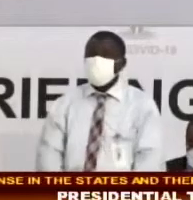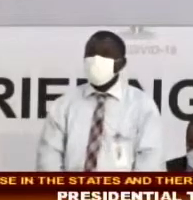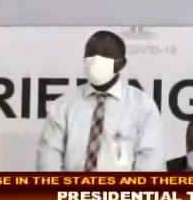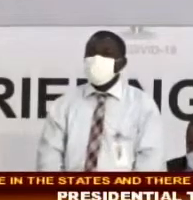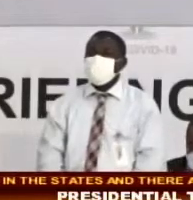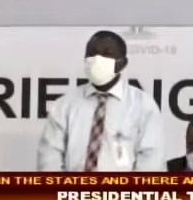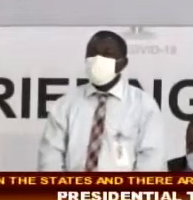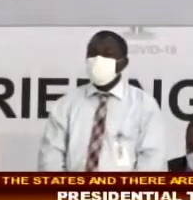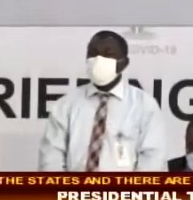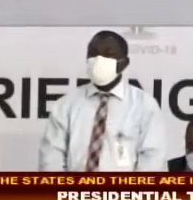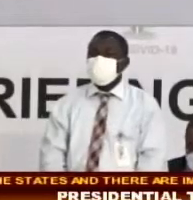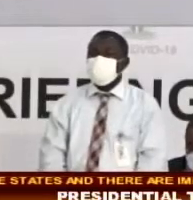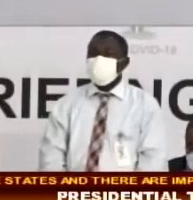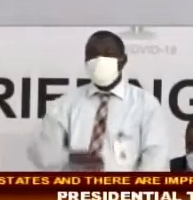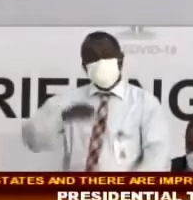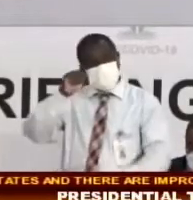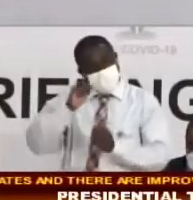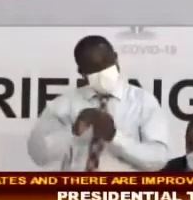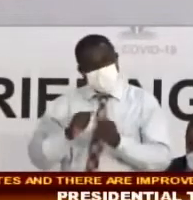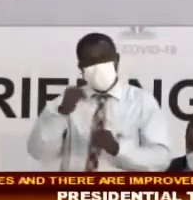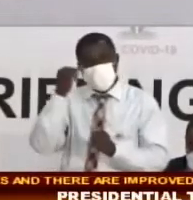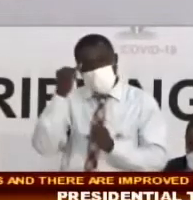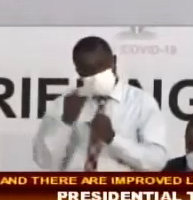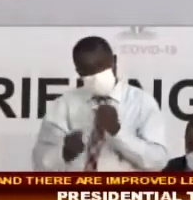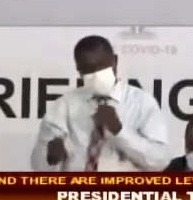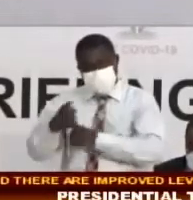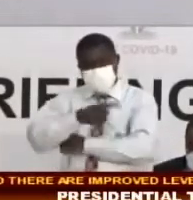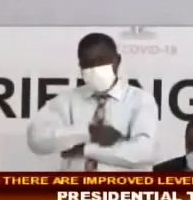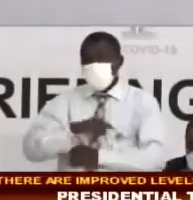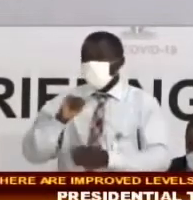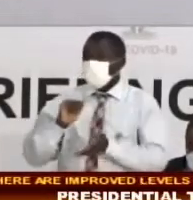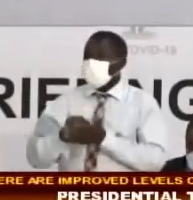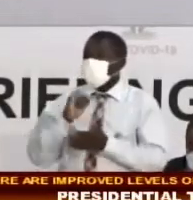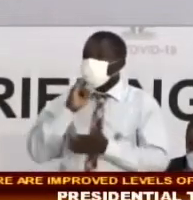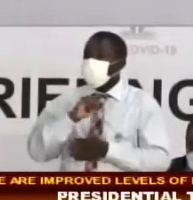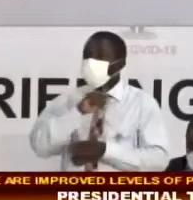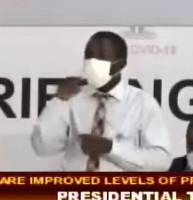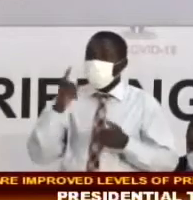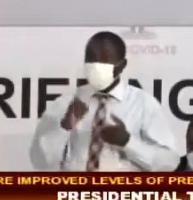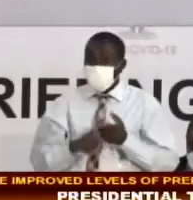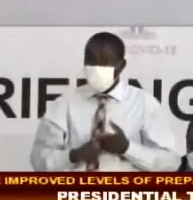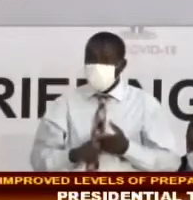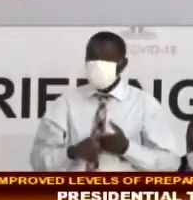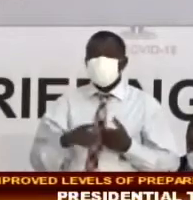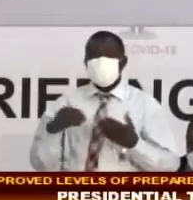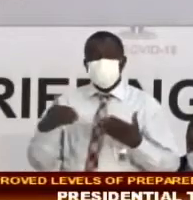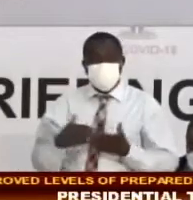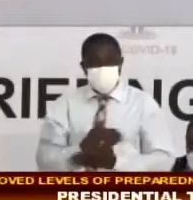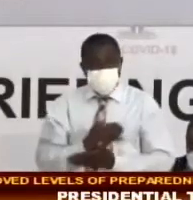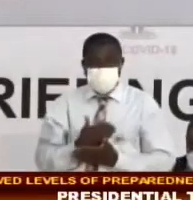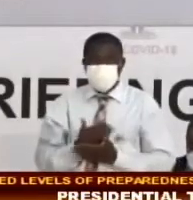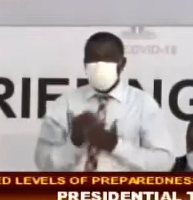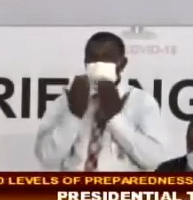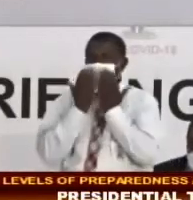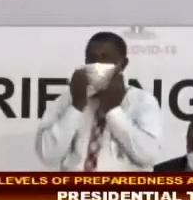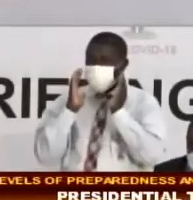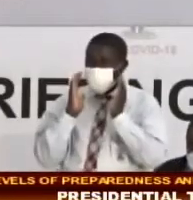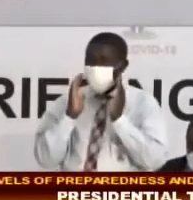at the end of the day. That is when you use the improvised face mask.